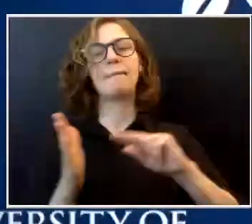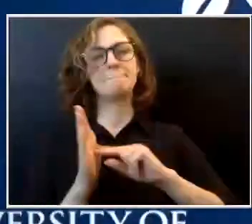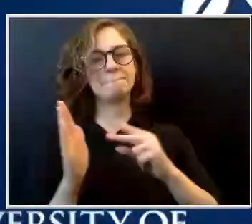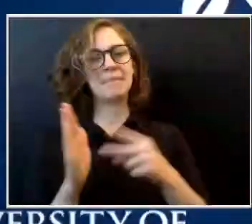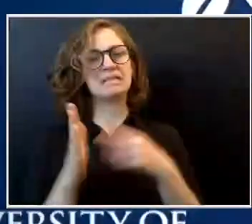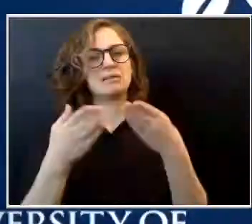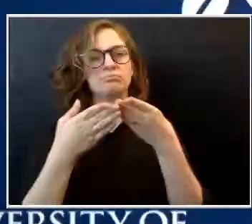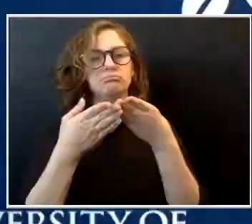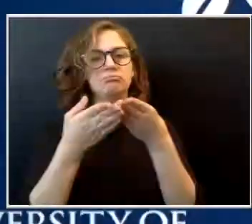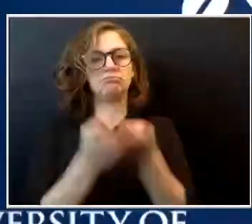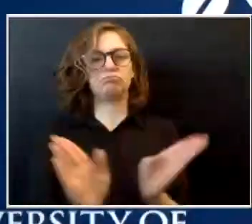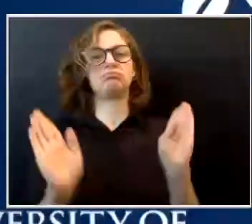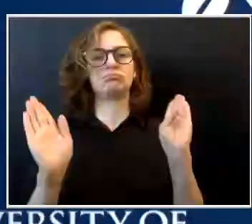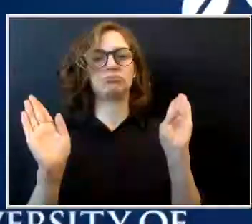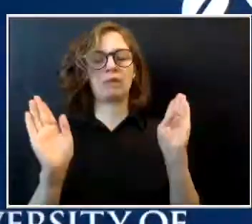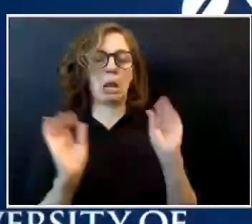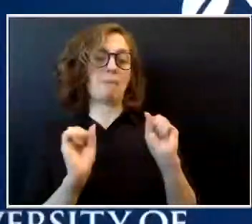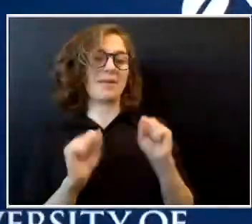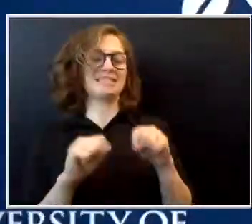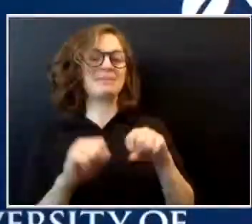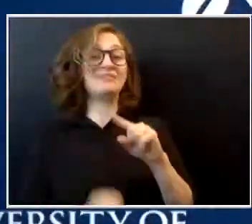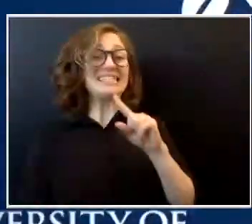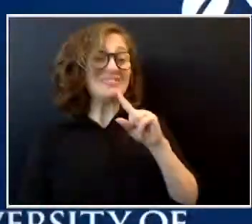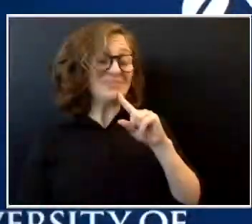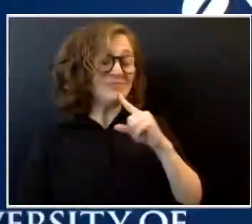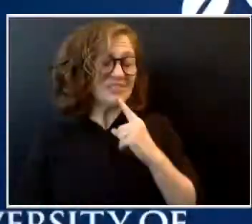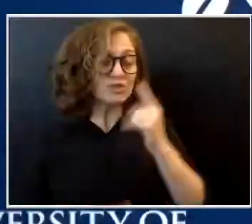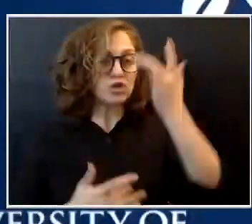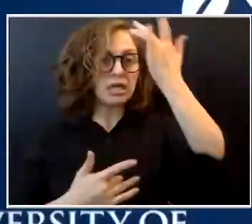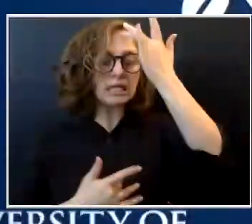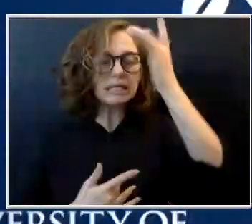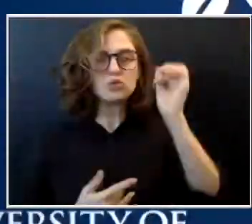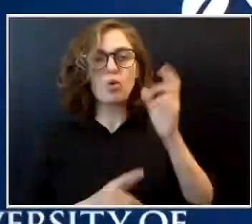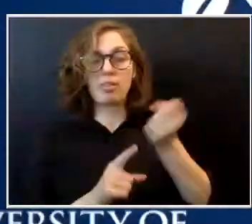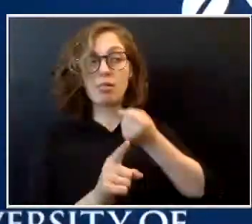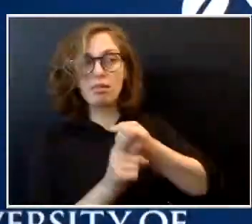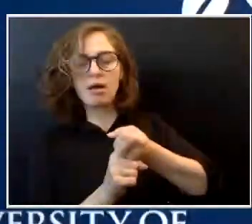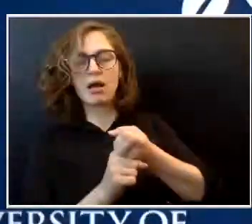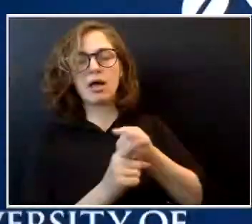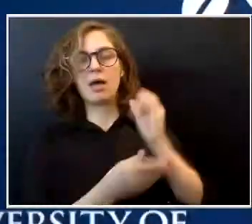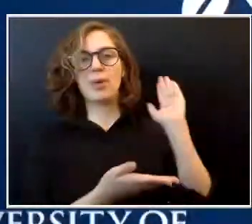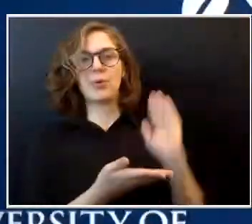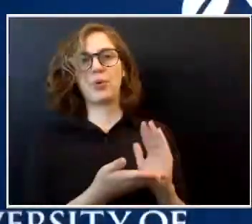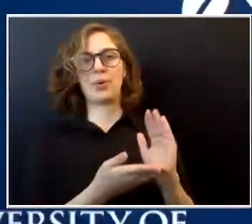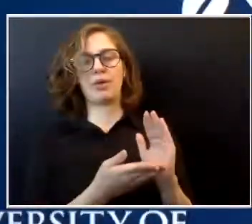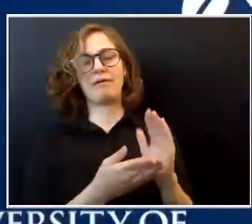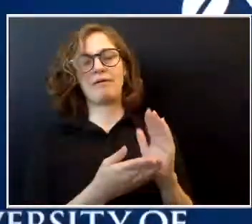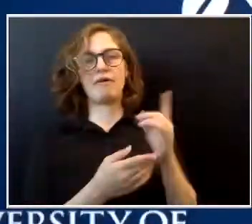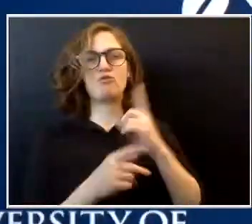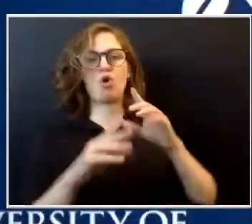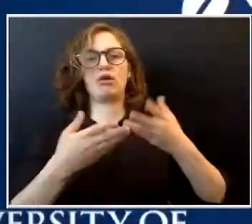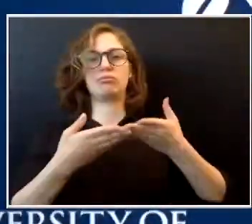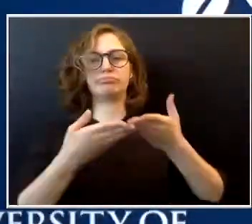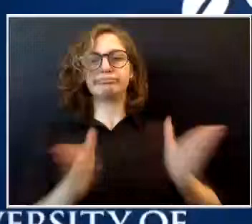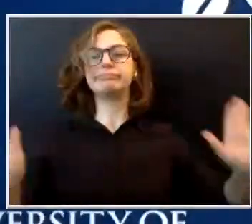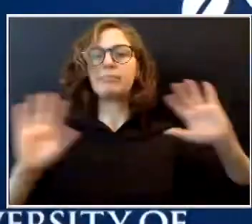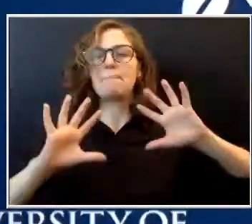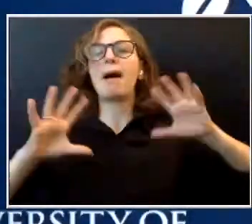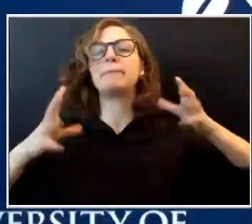of severe illness or the impacts are less on a population level. We still know that there are